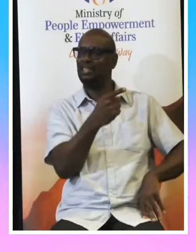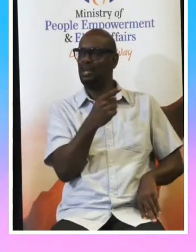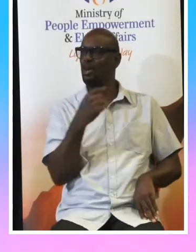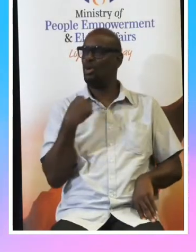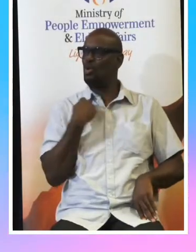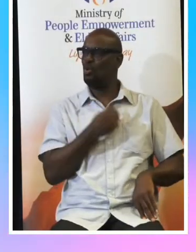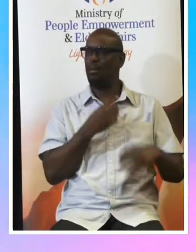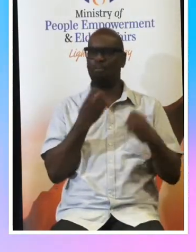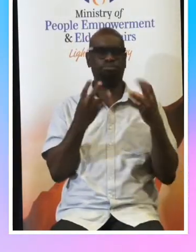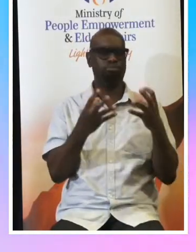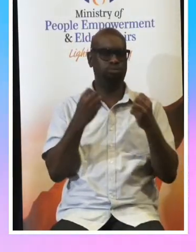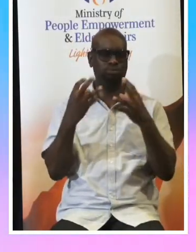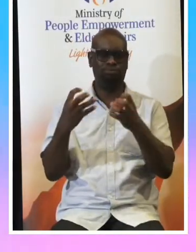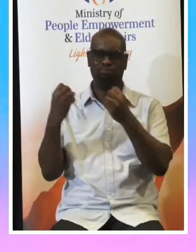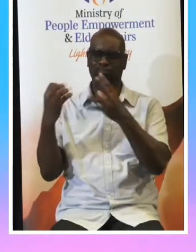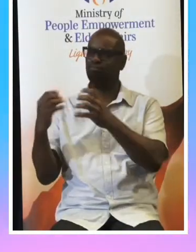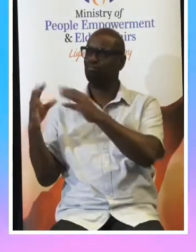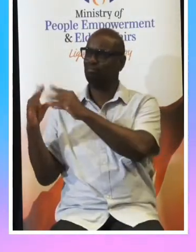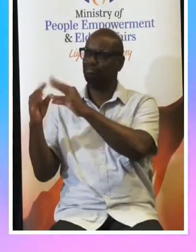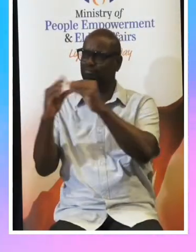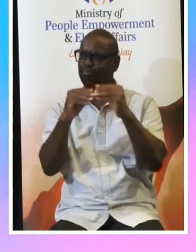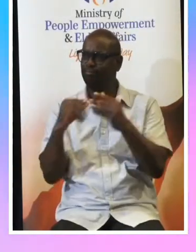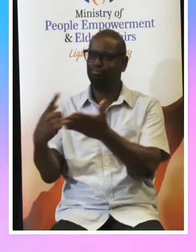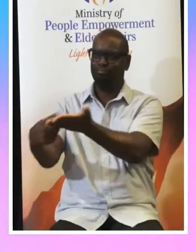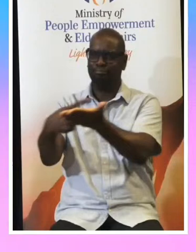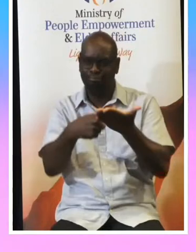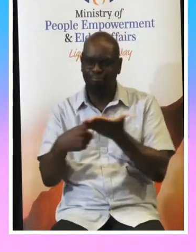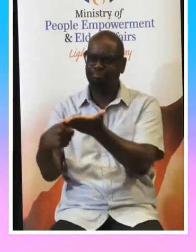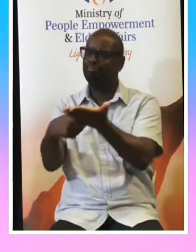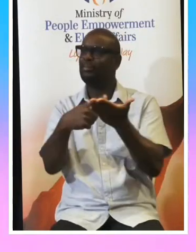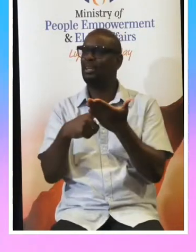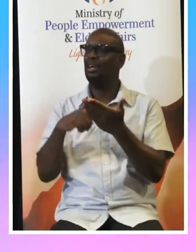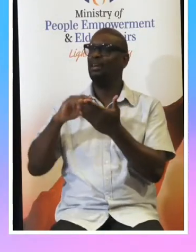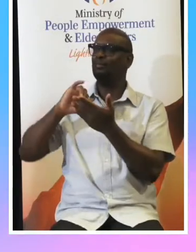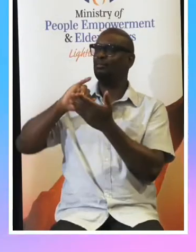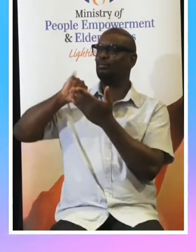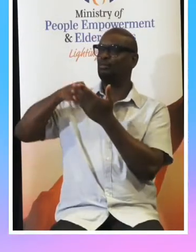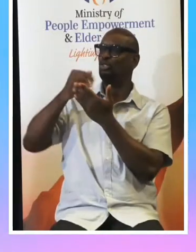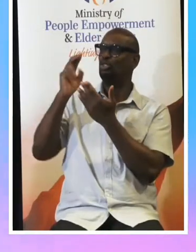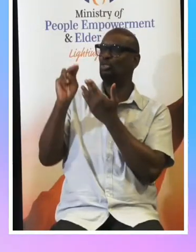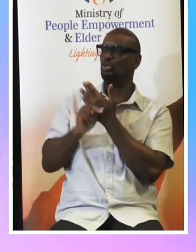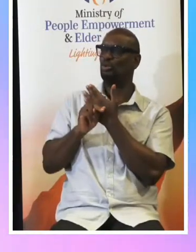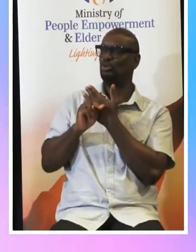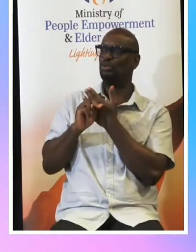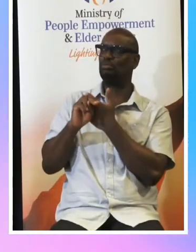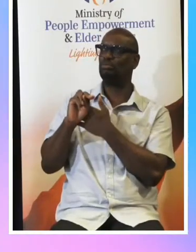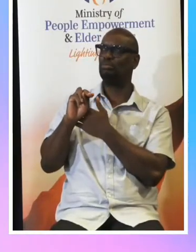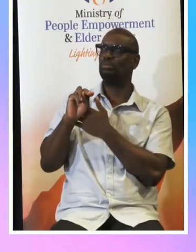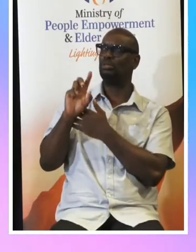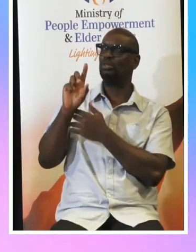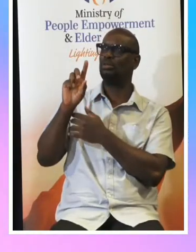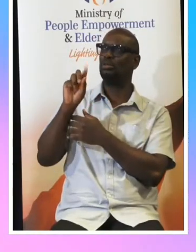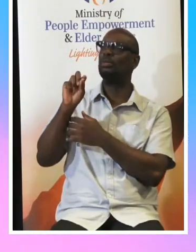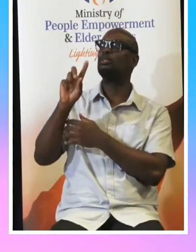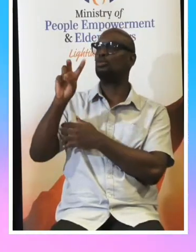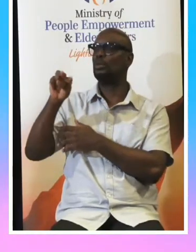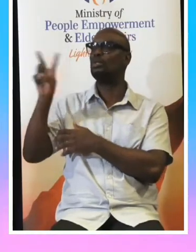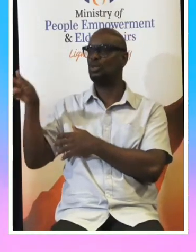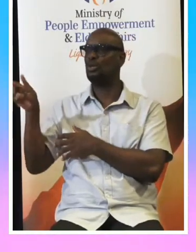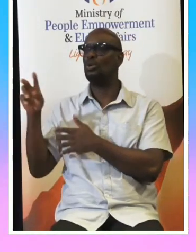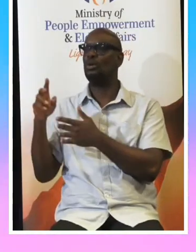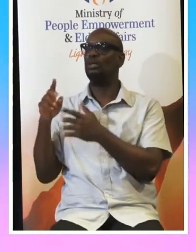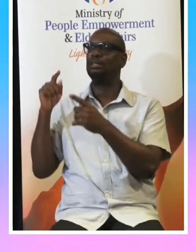60 meetings between June 22 and March, end of March last year. And then again, Andreli and